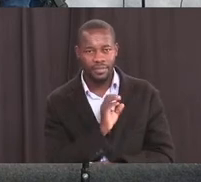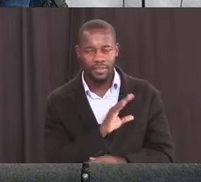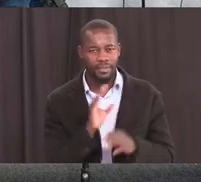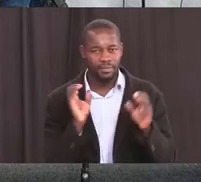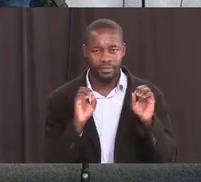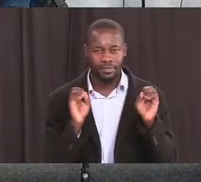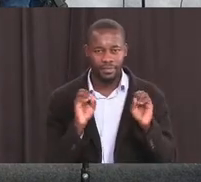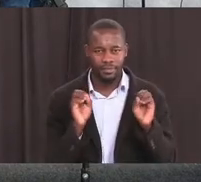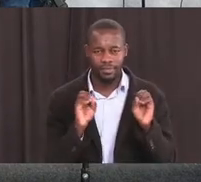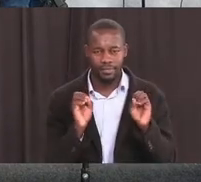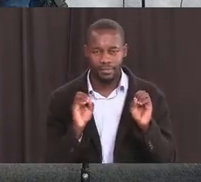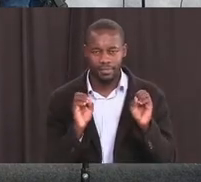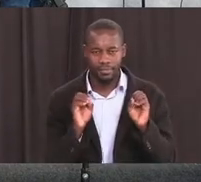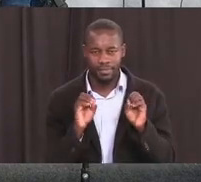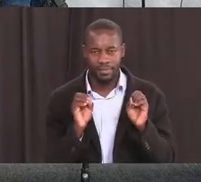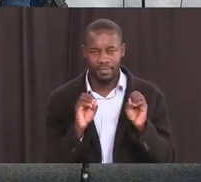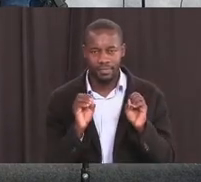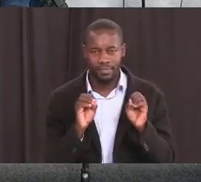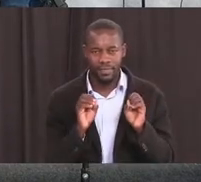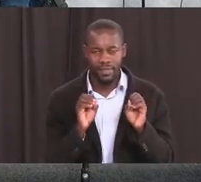It's not a concept. It's not